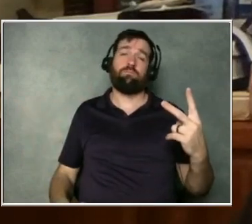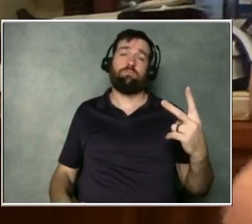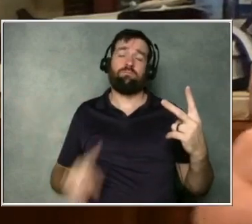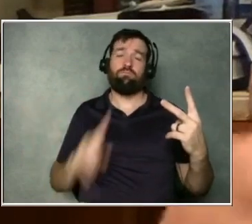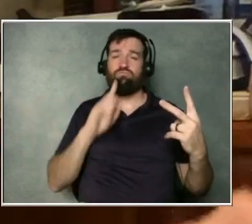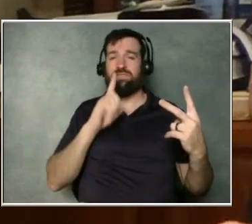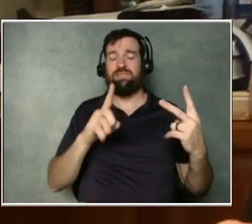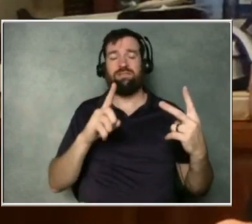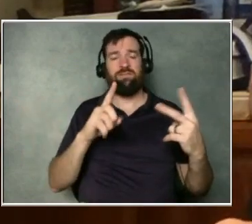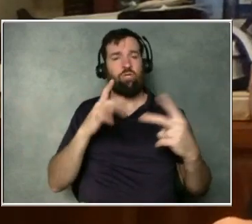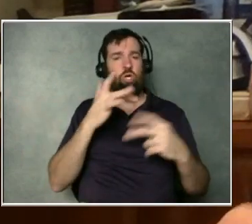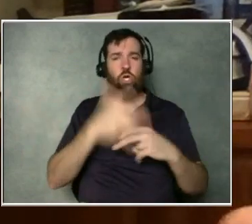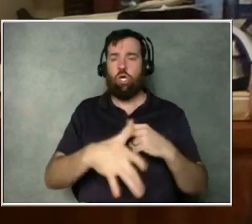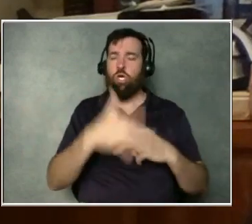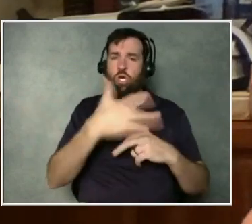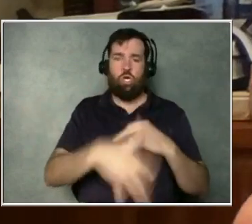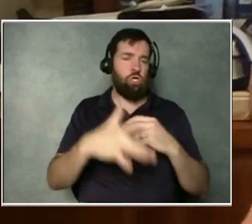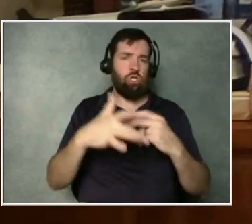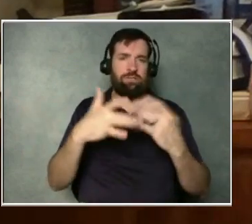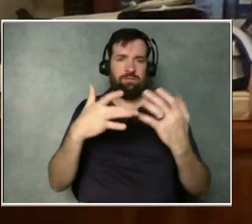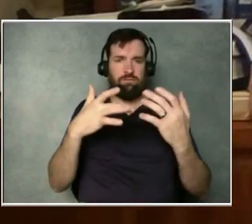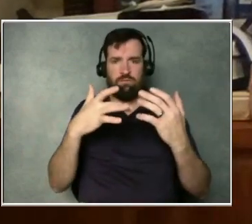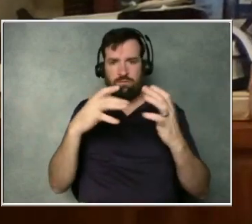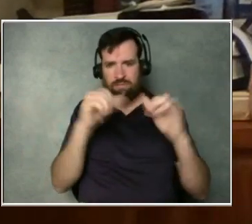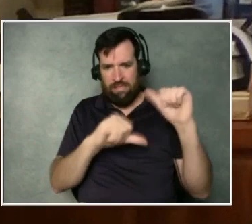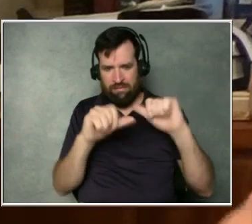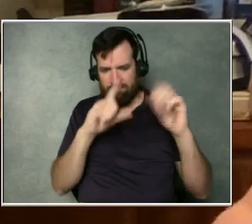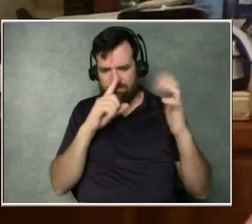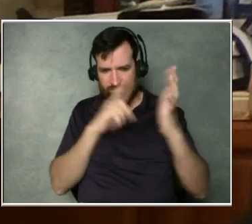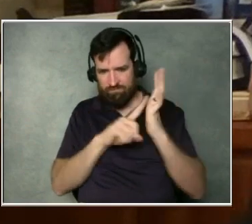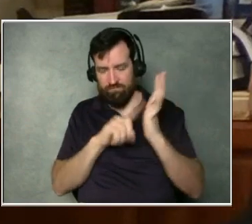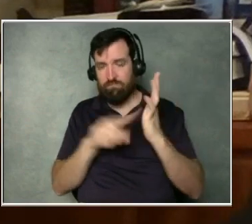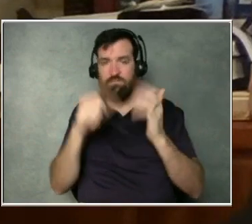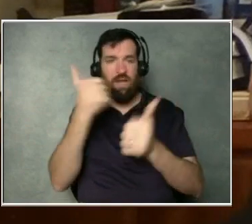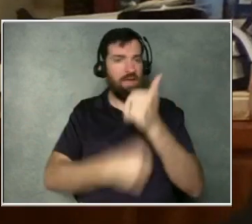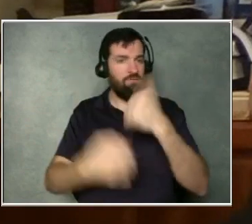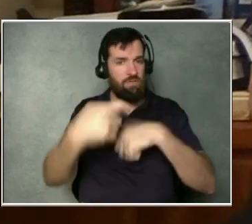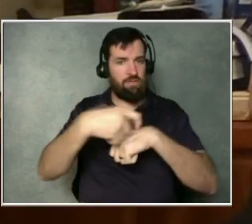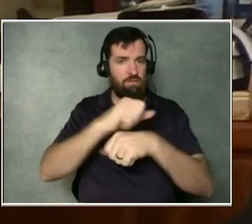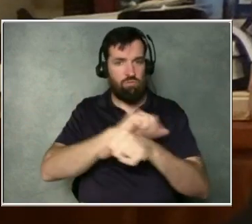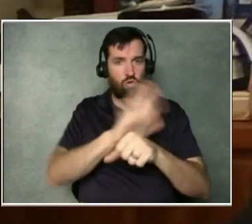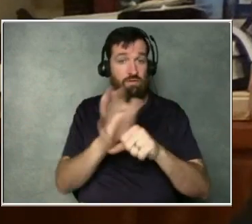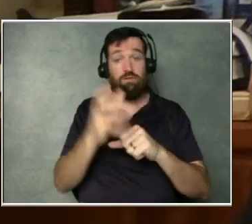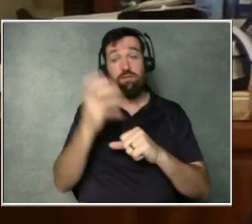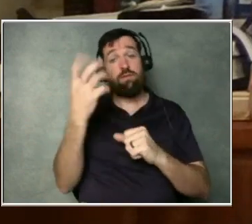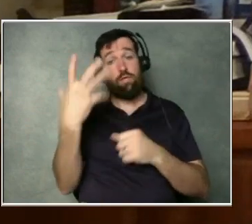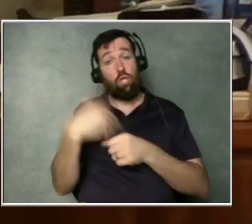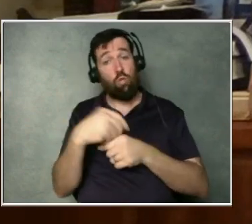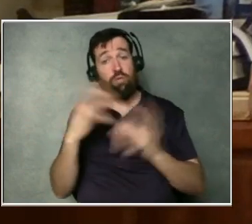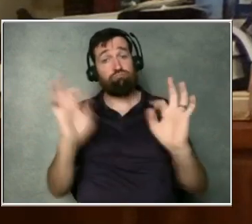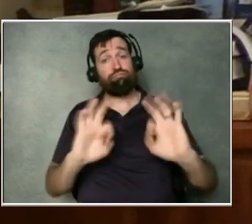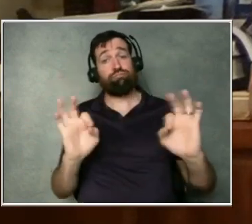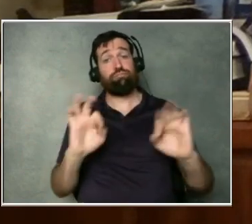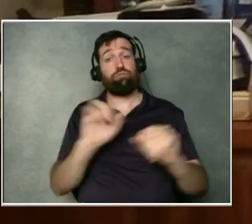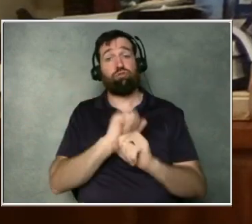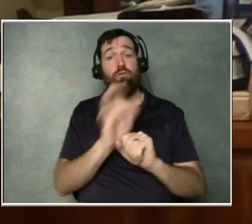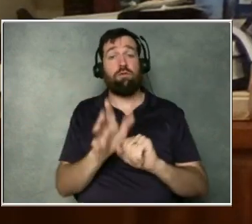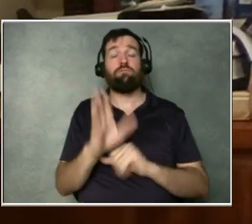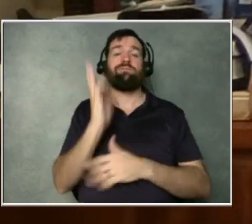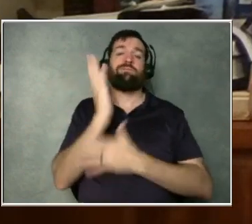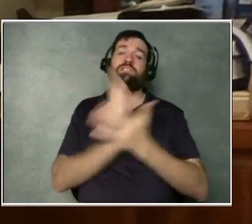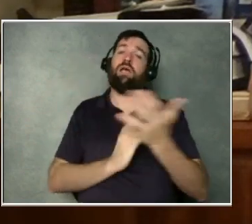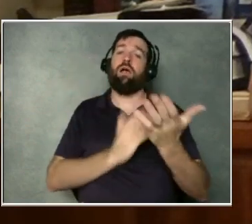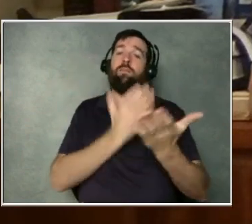early emerging science, but every time you get COVID, including mild COVID, there are